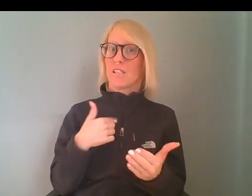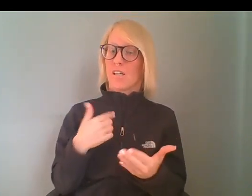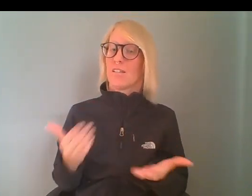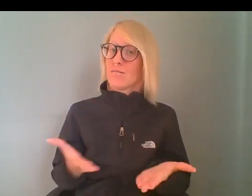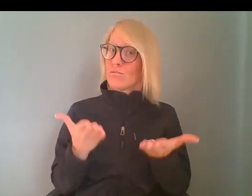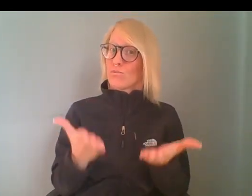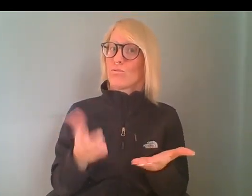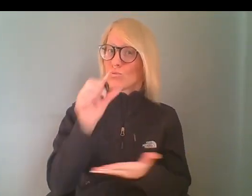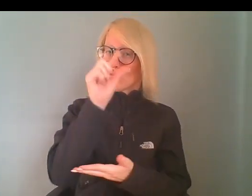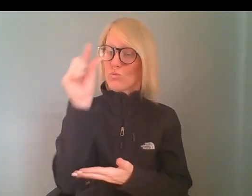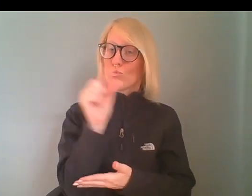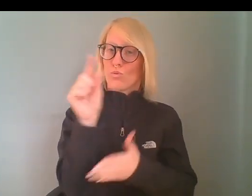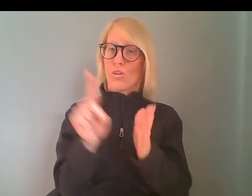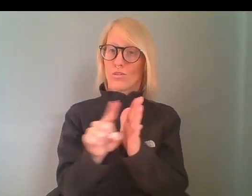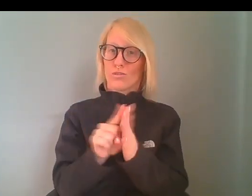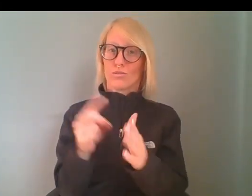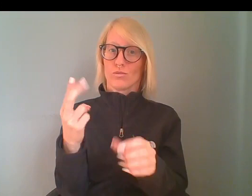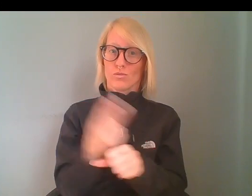slide, you go to